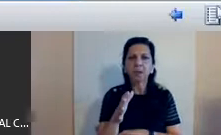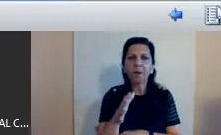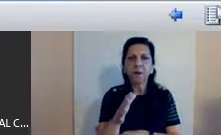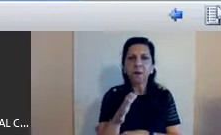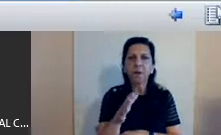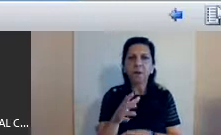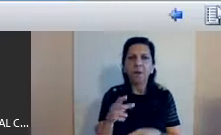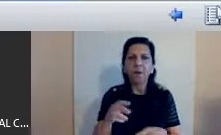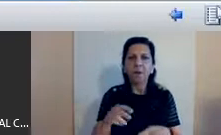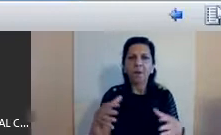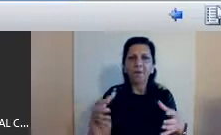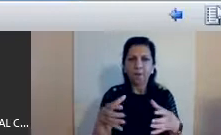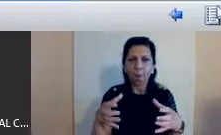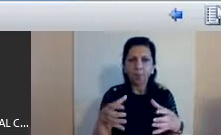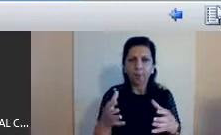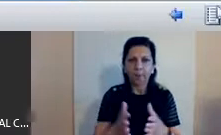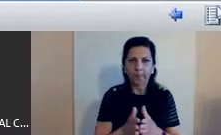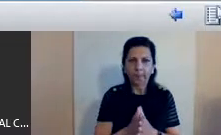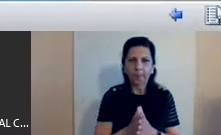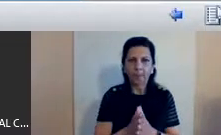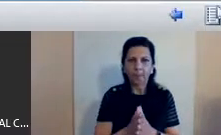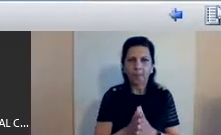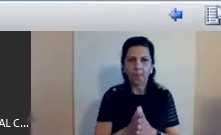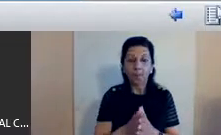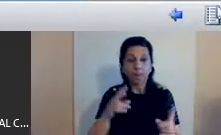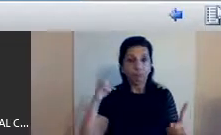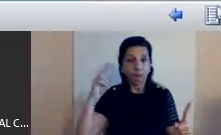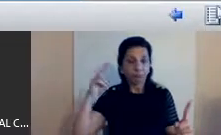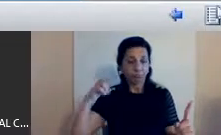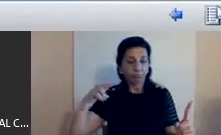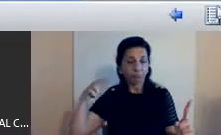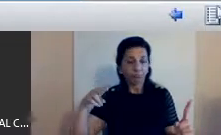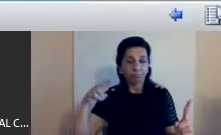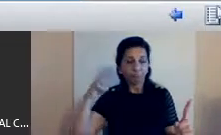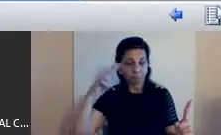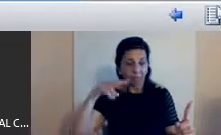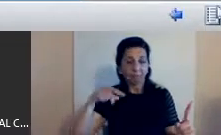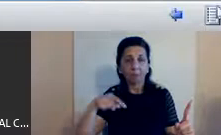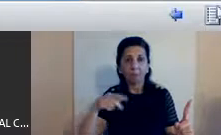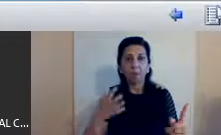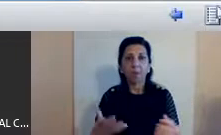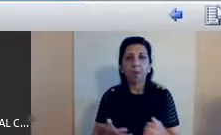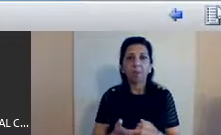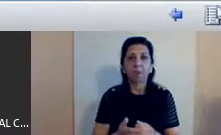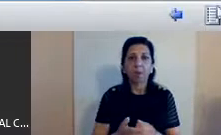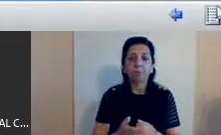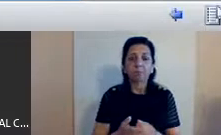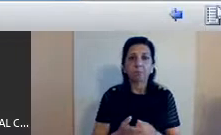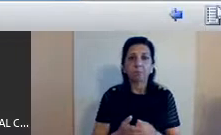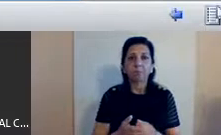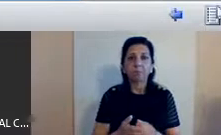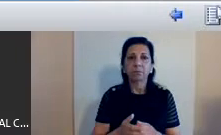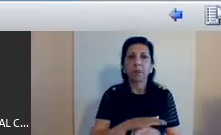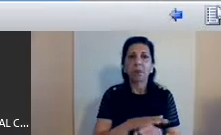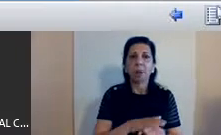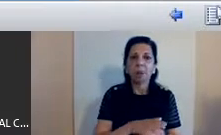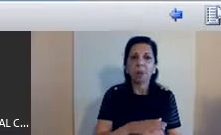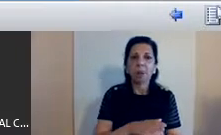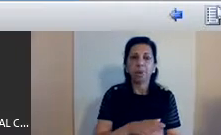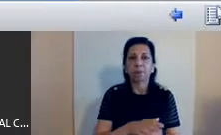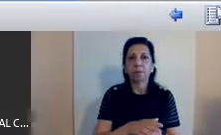whole response, and that includes partners such as the police, the fire service, local governments, and